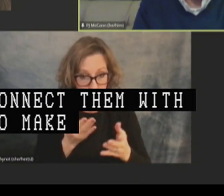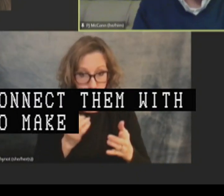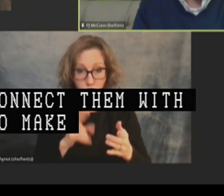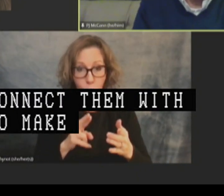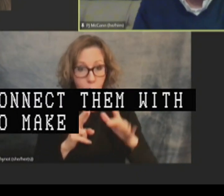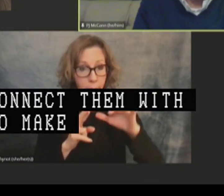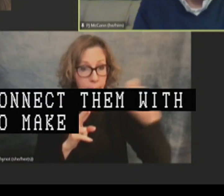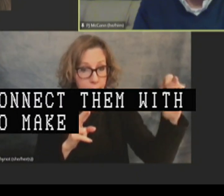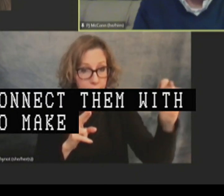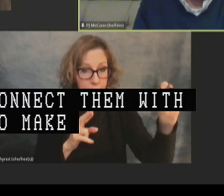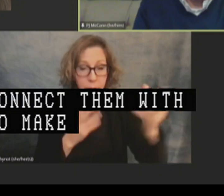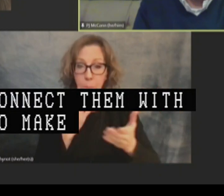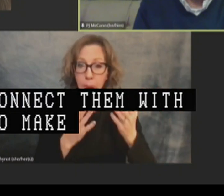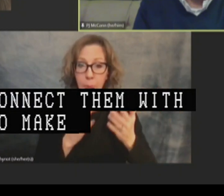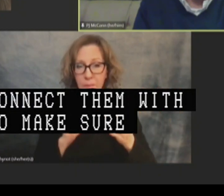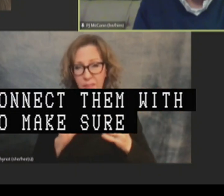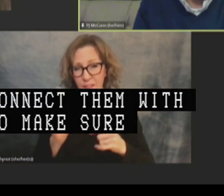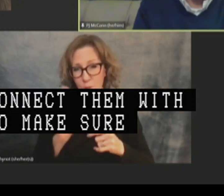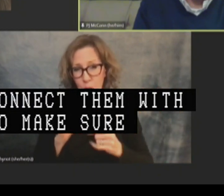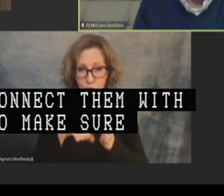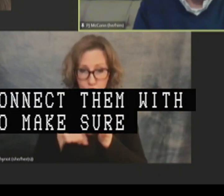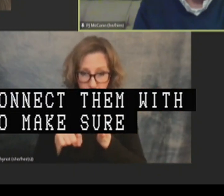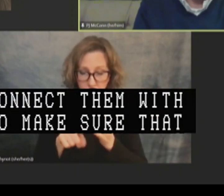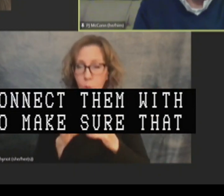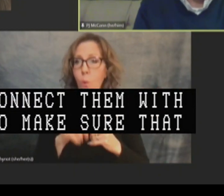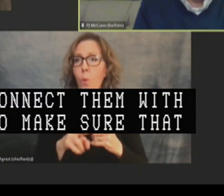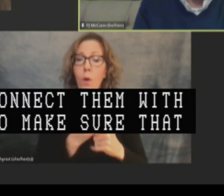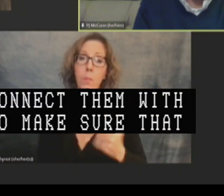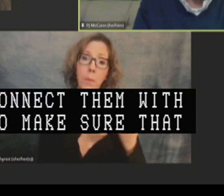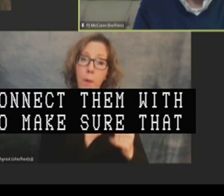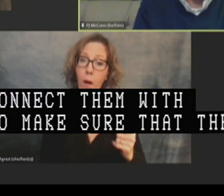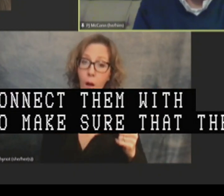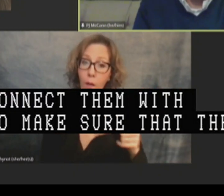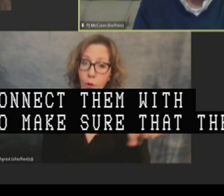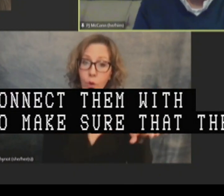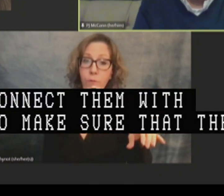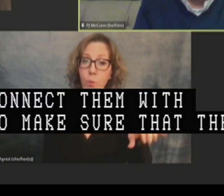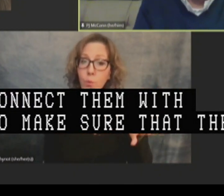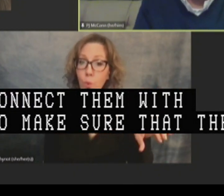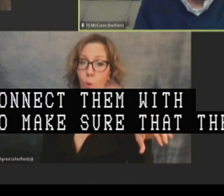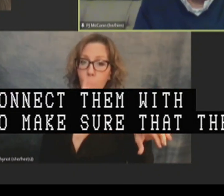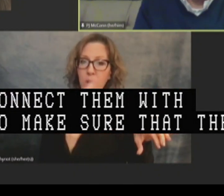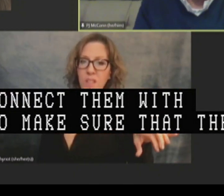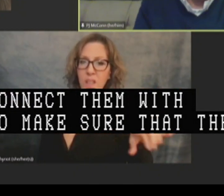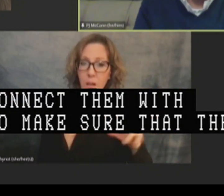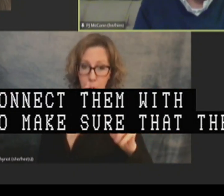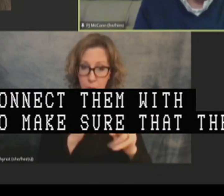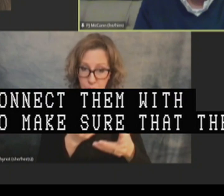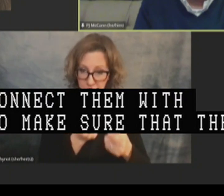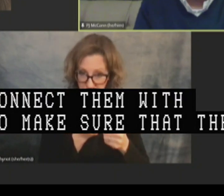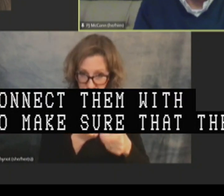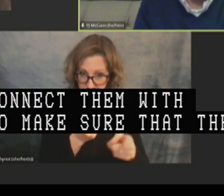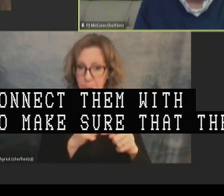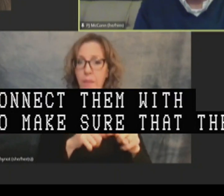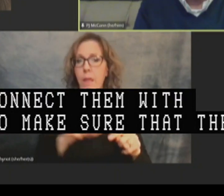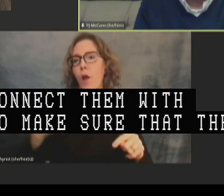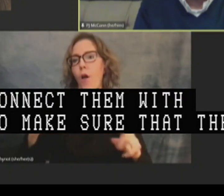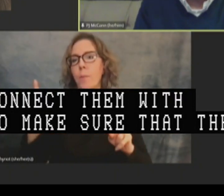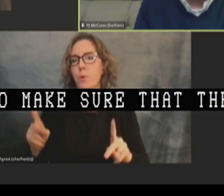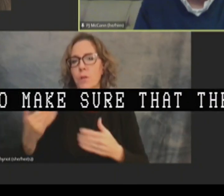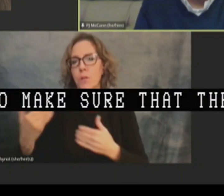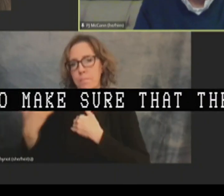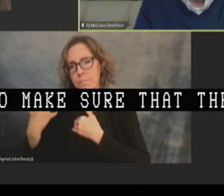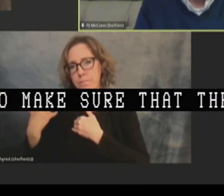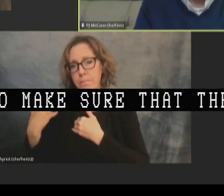vendor's site. Some others may decide that they will sort of let people get their food and then be asked to show by somebody else or at the